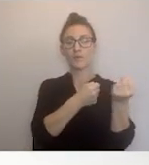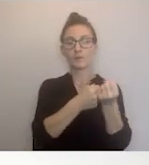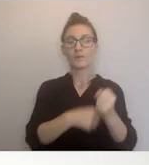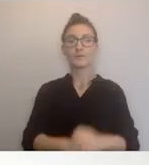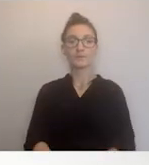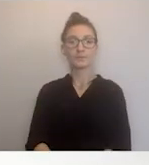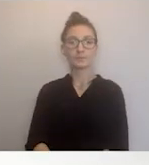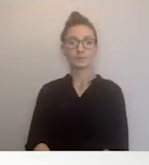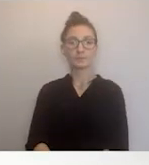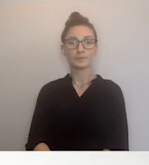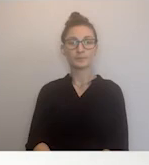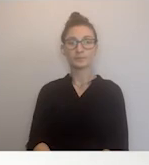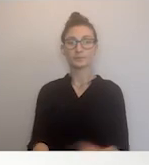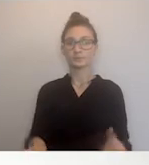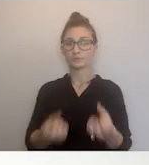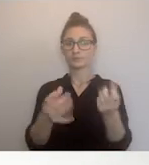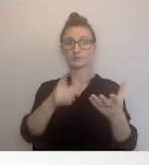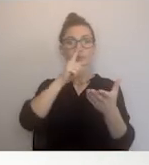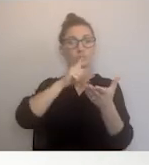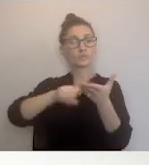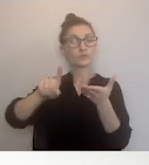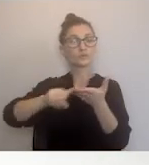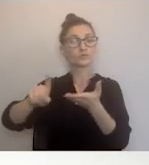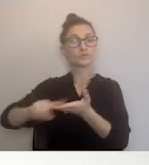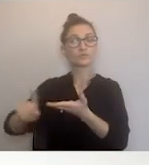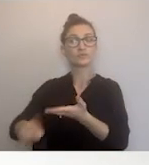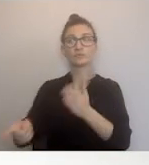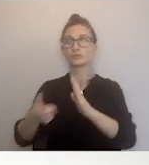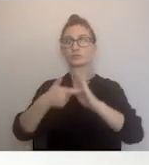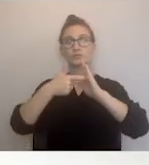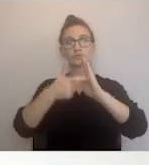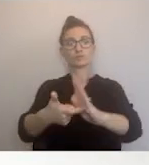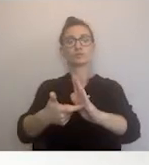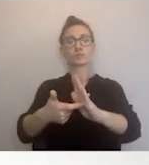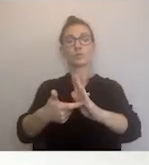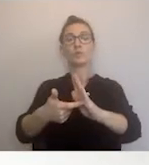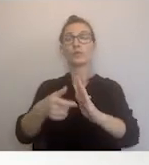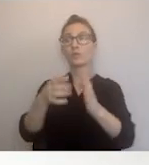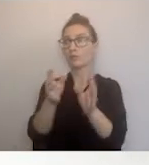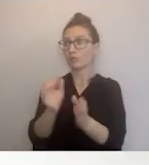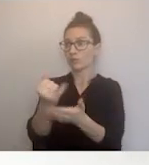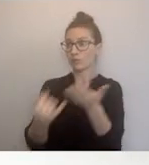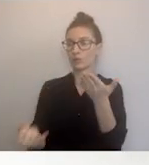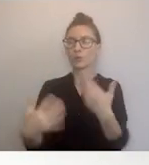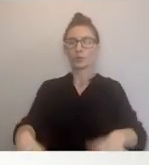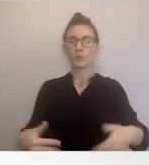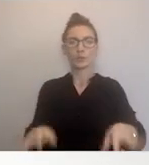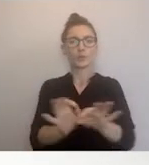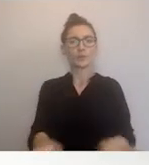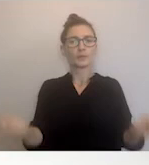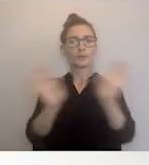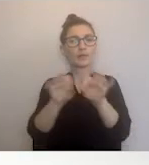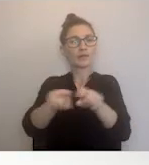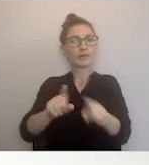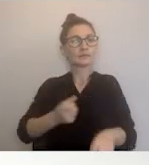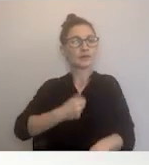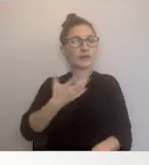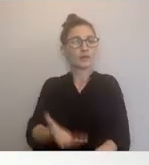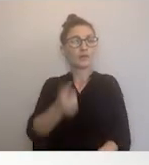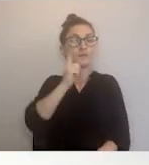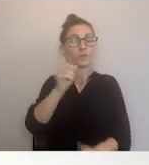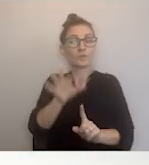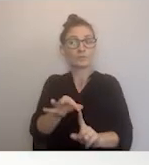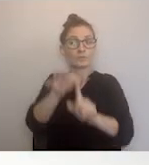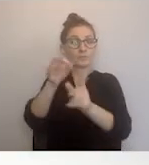meetings to help those with challenges. Multiple research sources identify the importance of the arts in providing an outlet